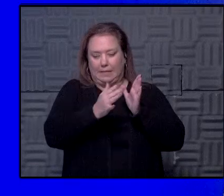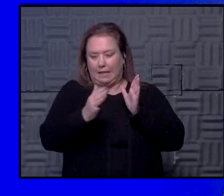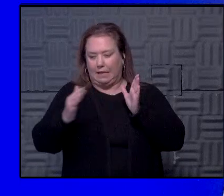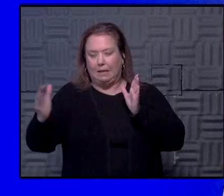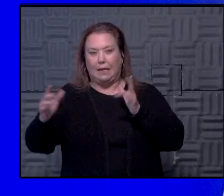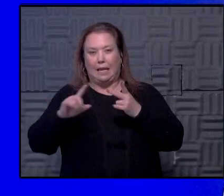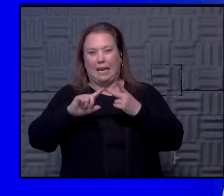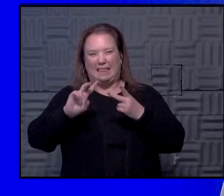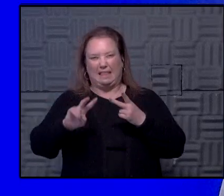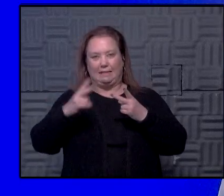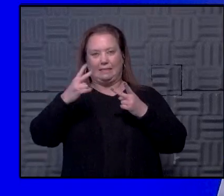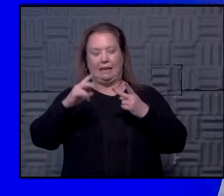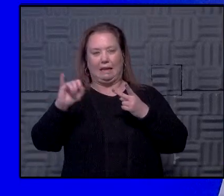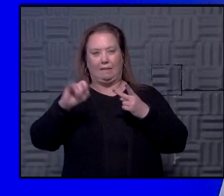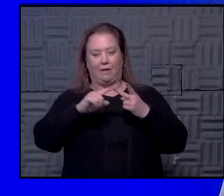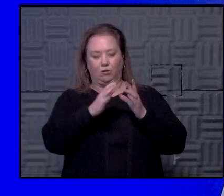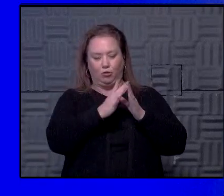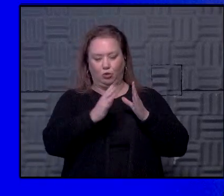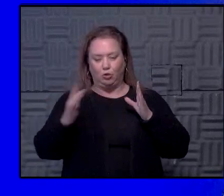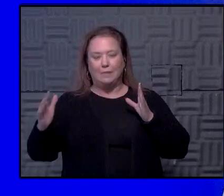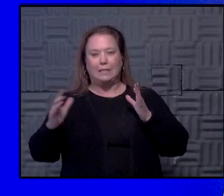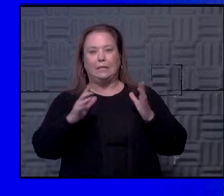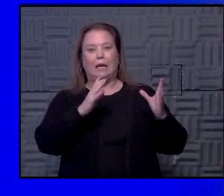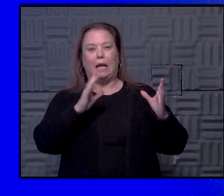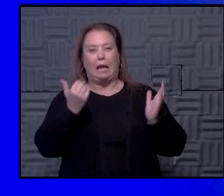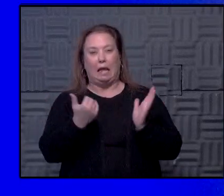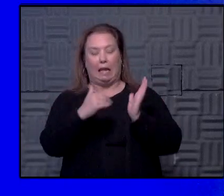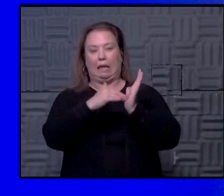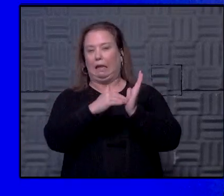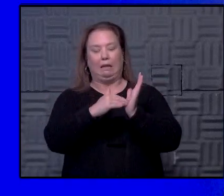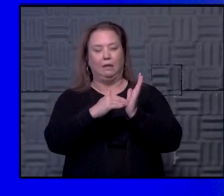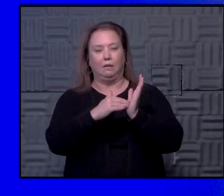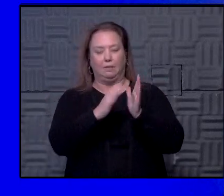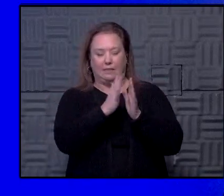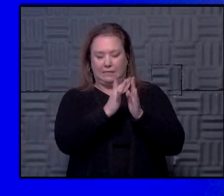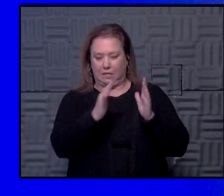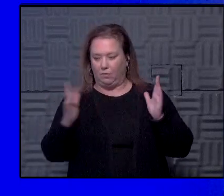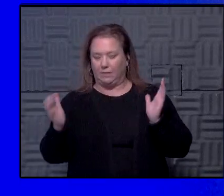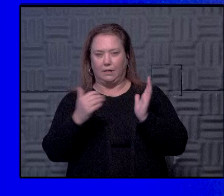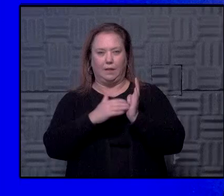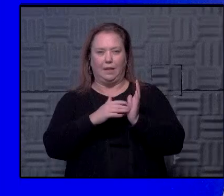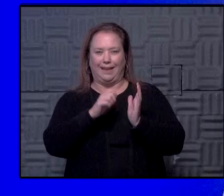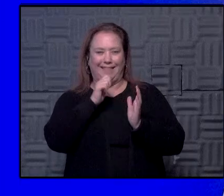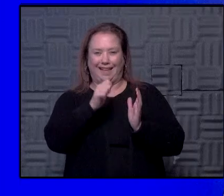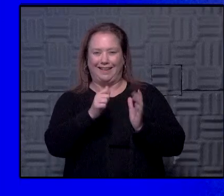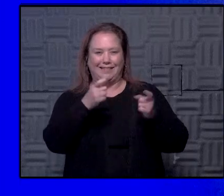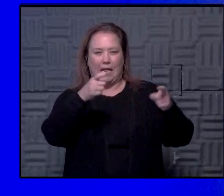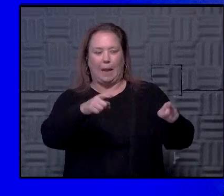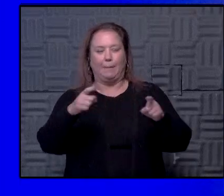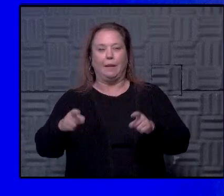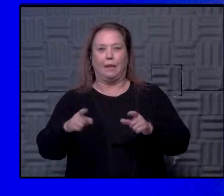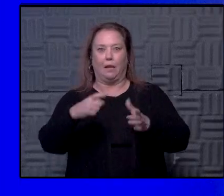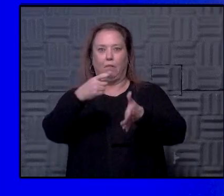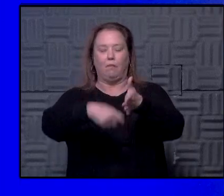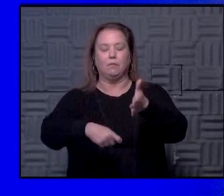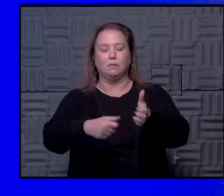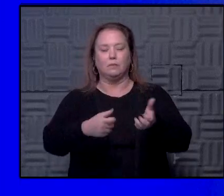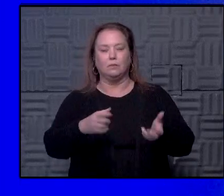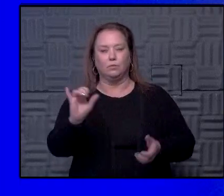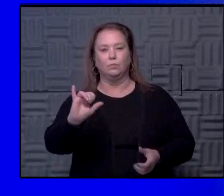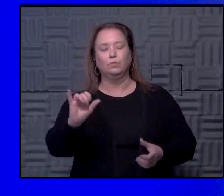from the second infection, do whole genome sequencing. That is not very readily done and is very costly.